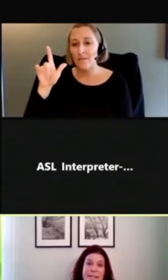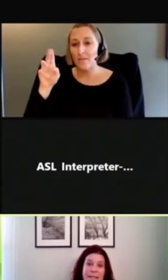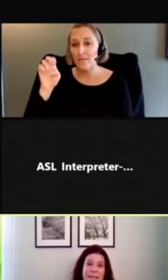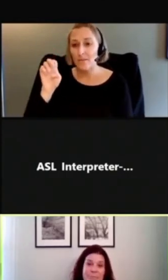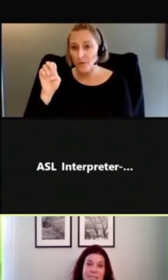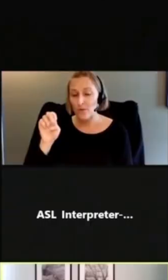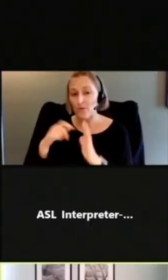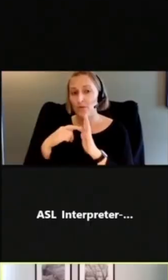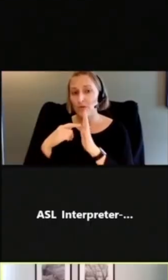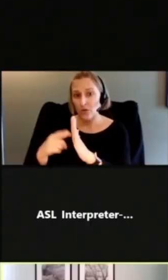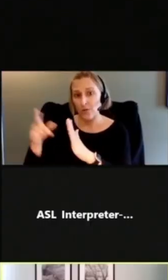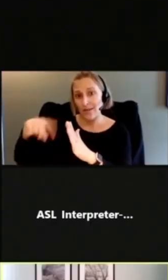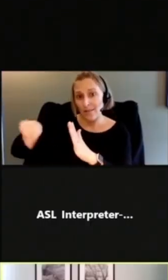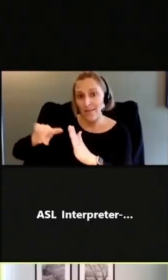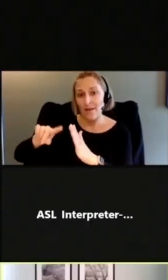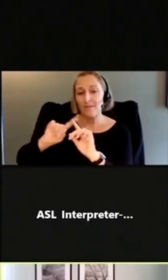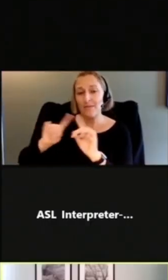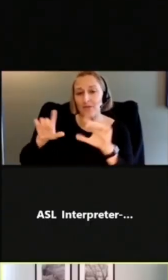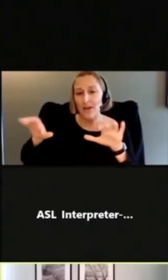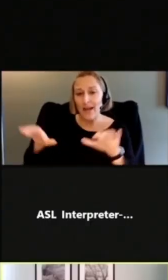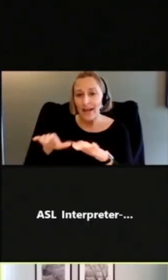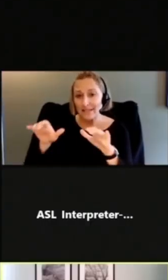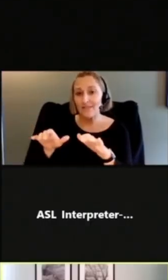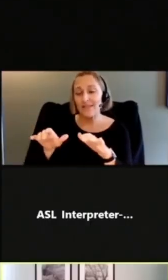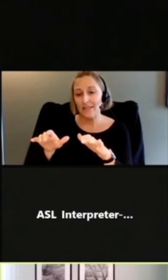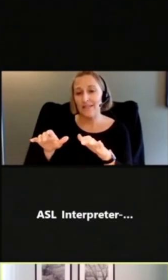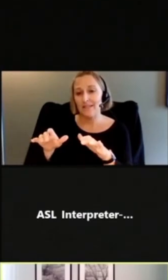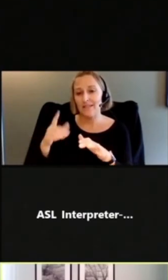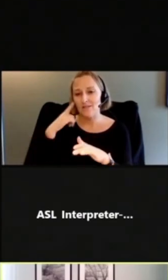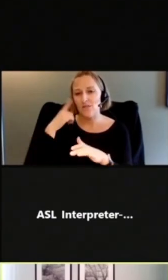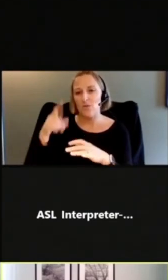that we did in a particular year.